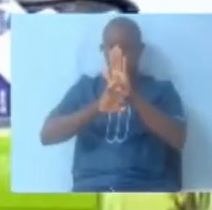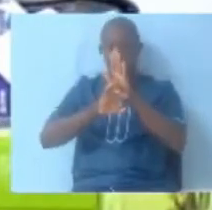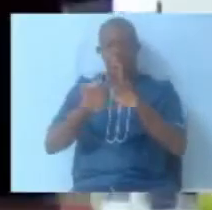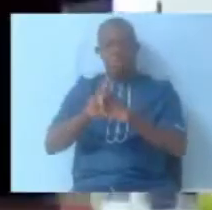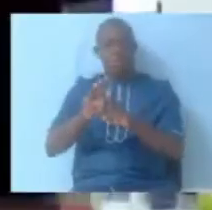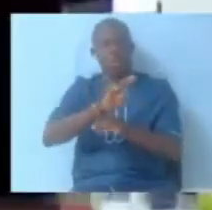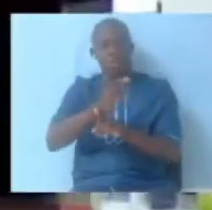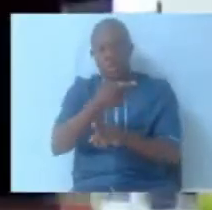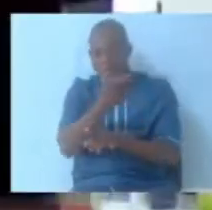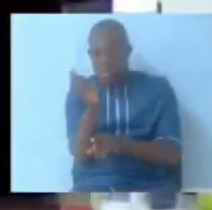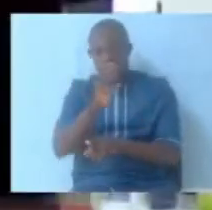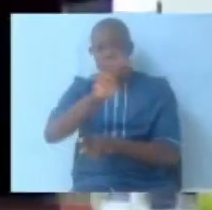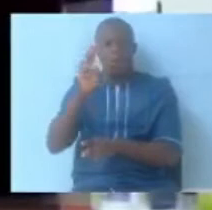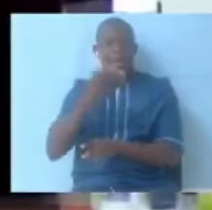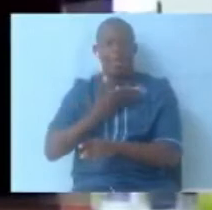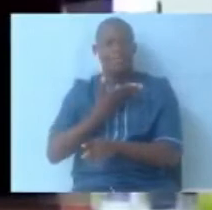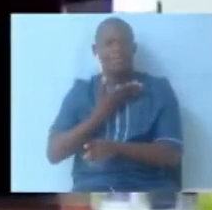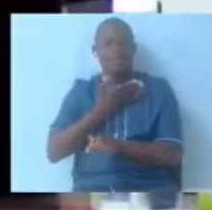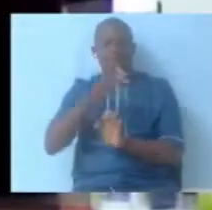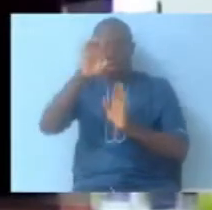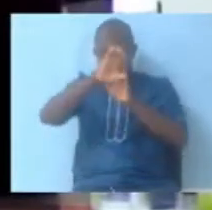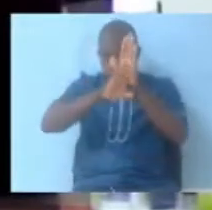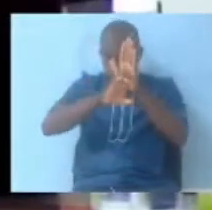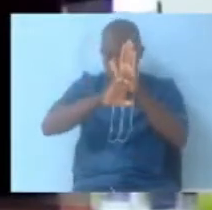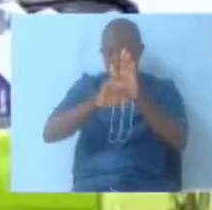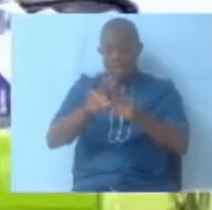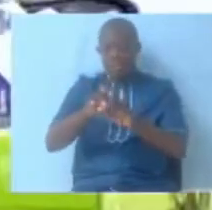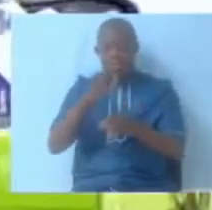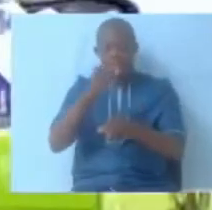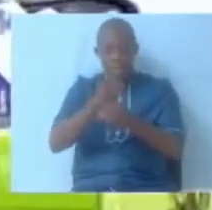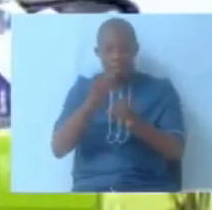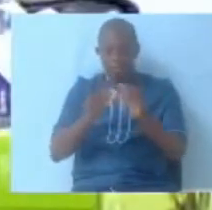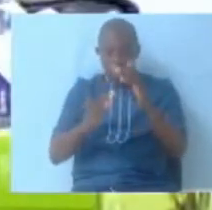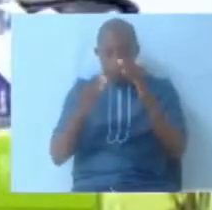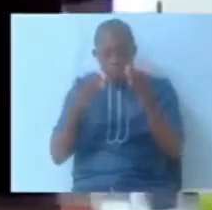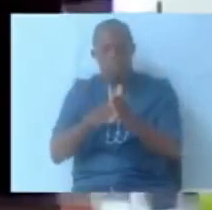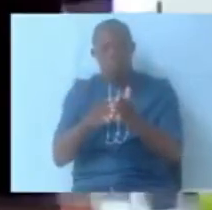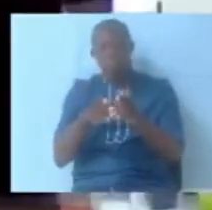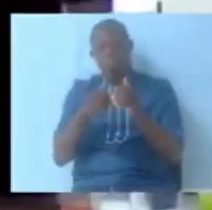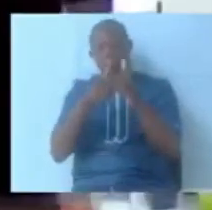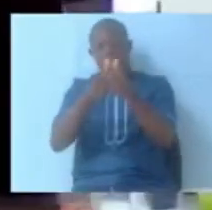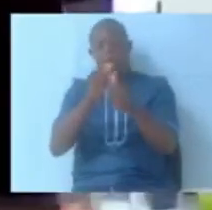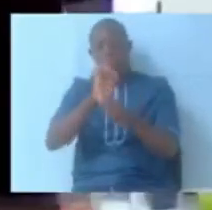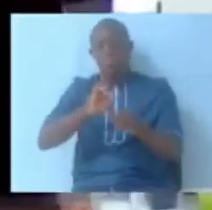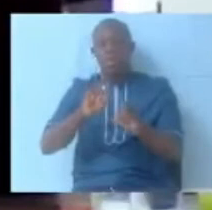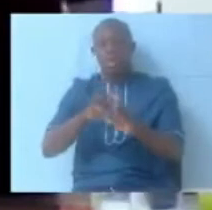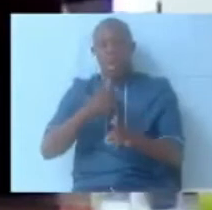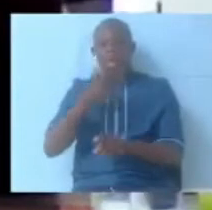They did not have constitutional force. I know that the decrees are now part of the